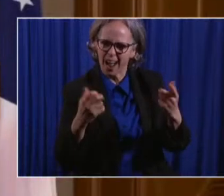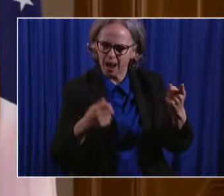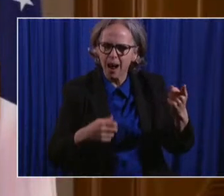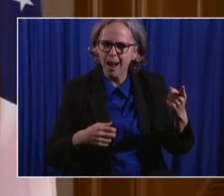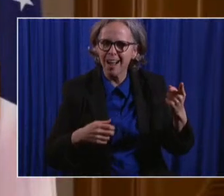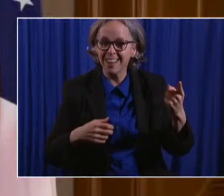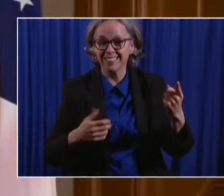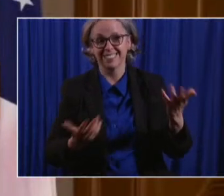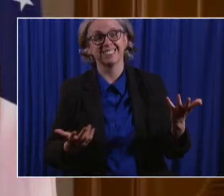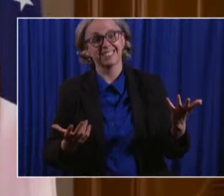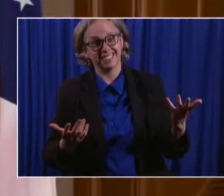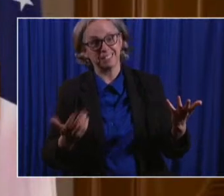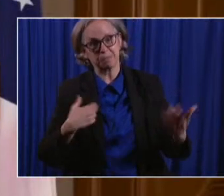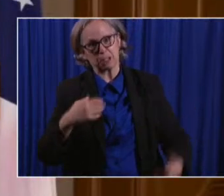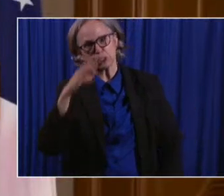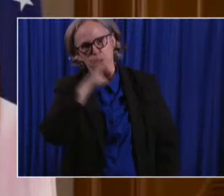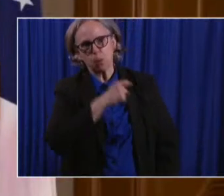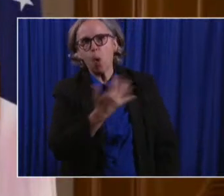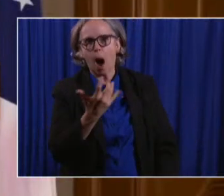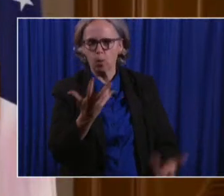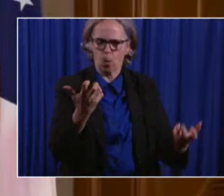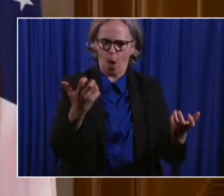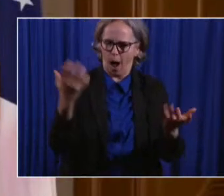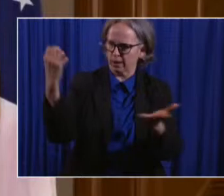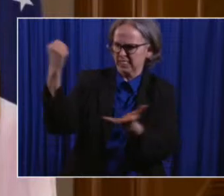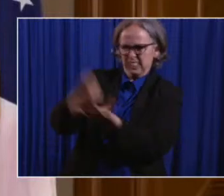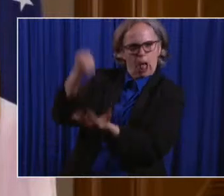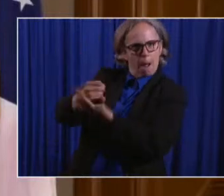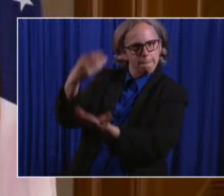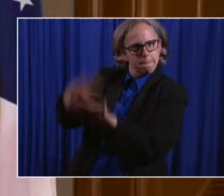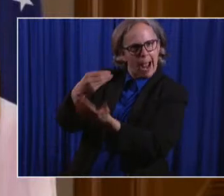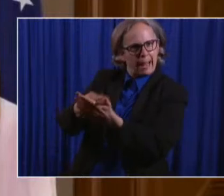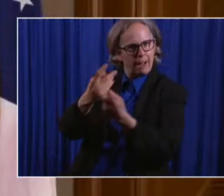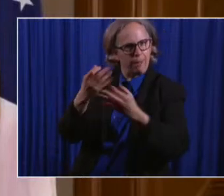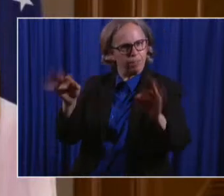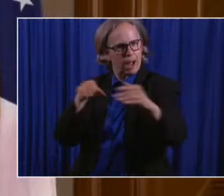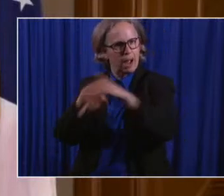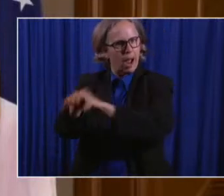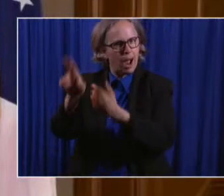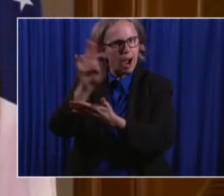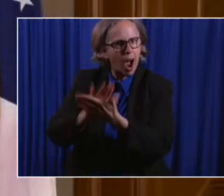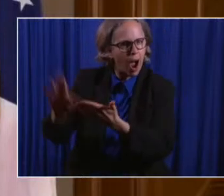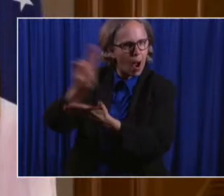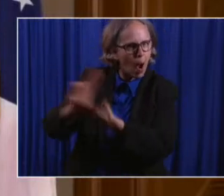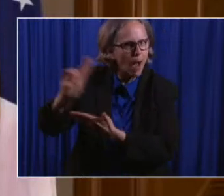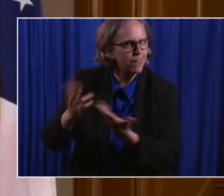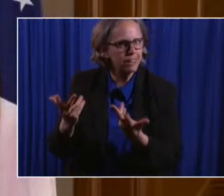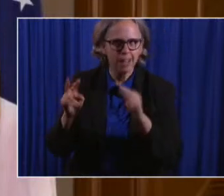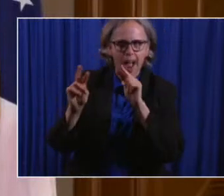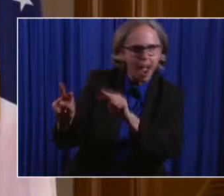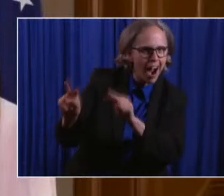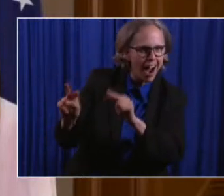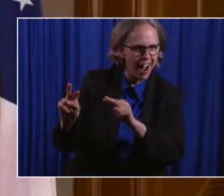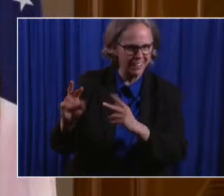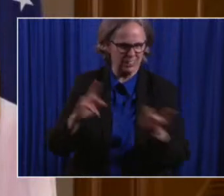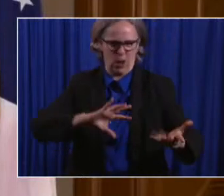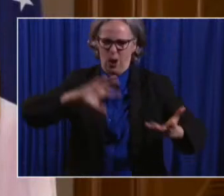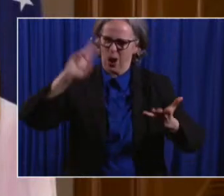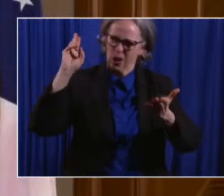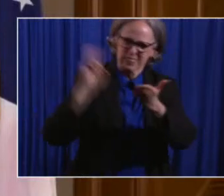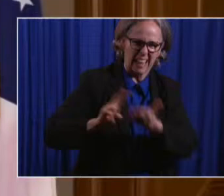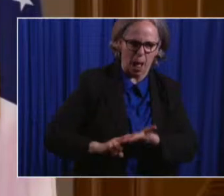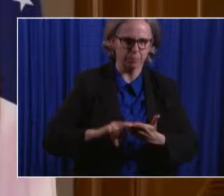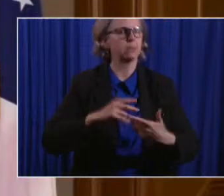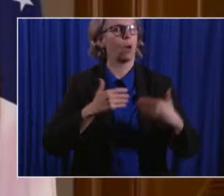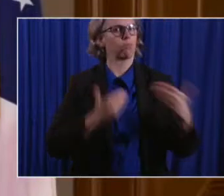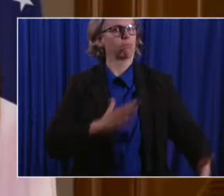getting that scholarship. They're looking at college coming up, and they're looking to see if they can get in